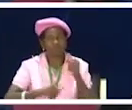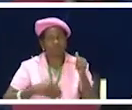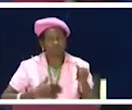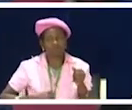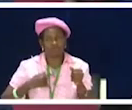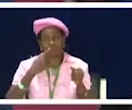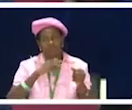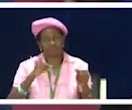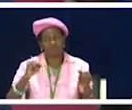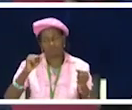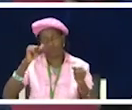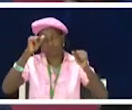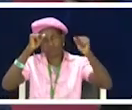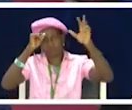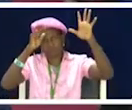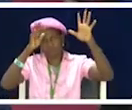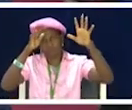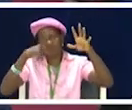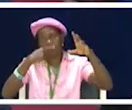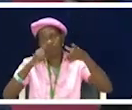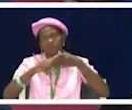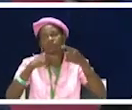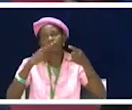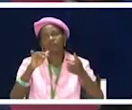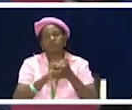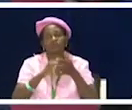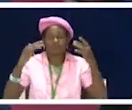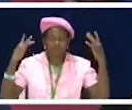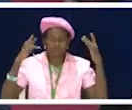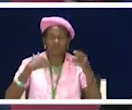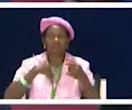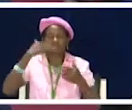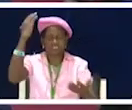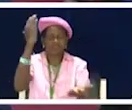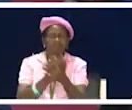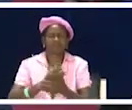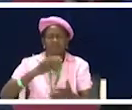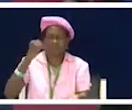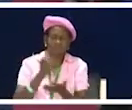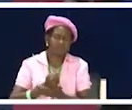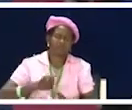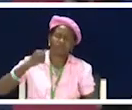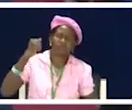Well, Daddy asked me to tell you the noise has stopped